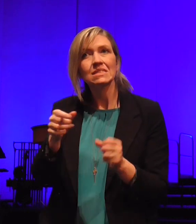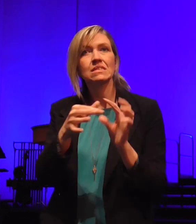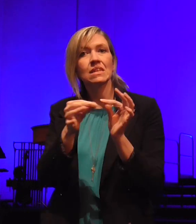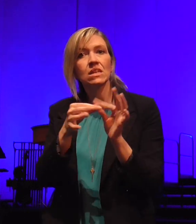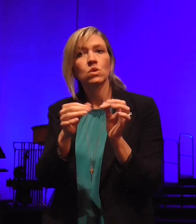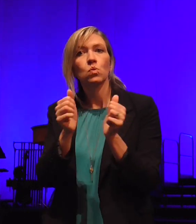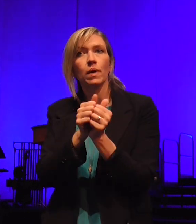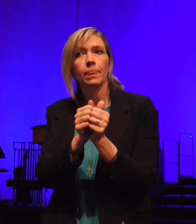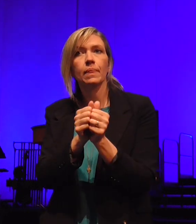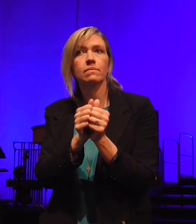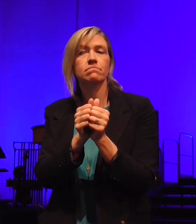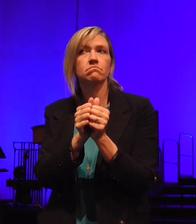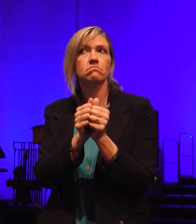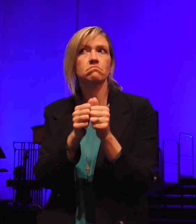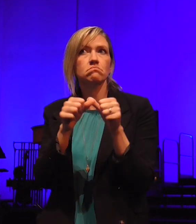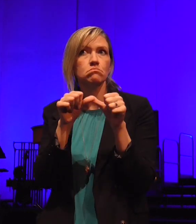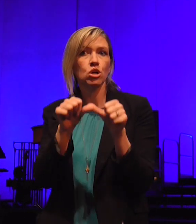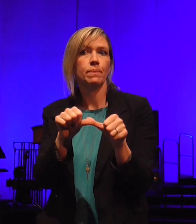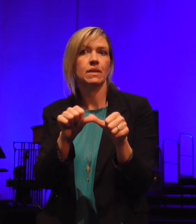the permanent